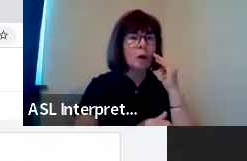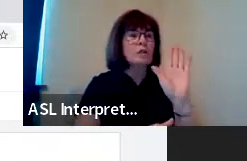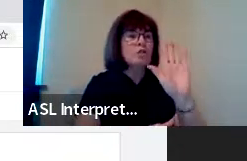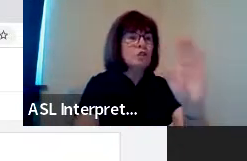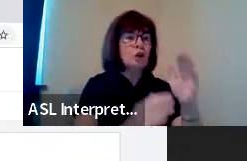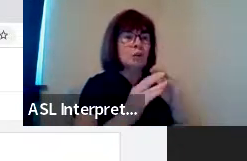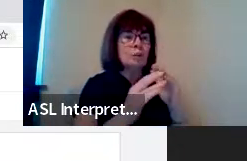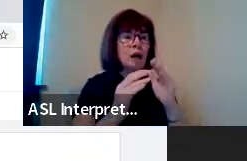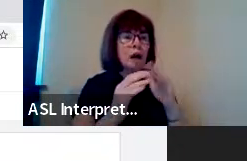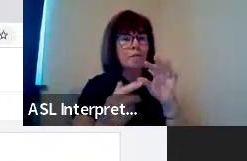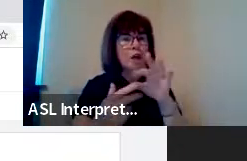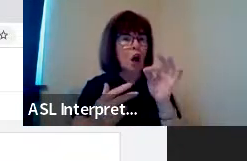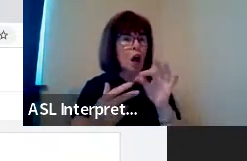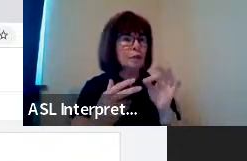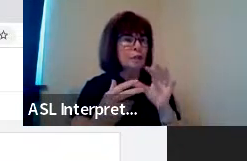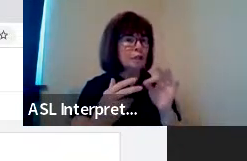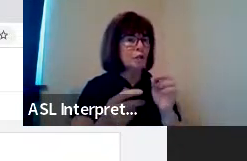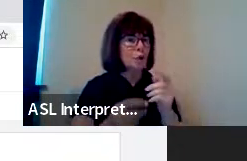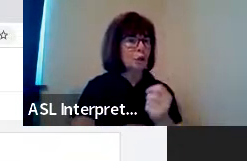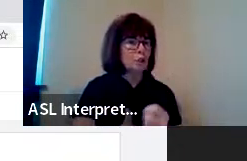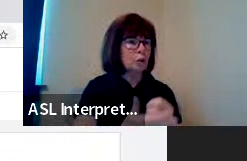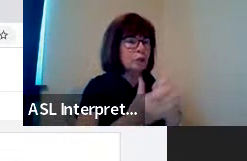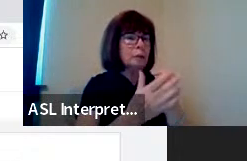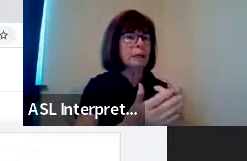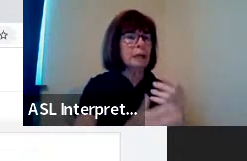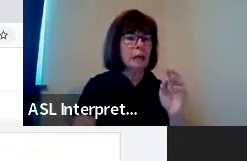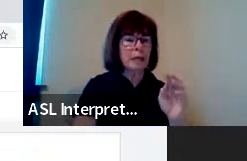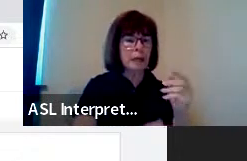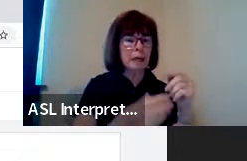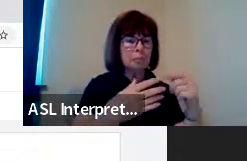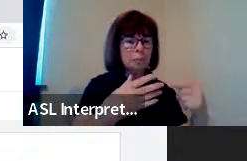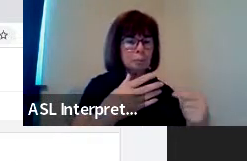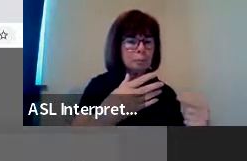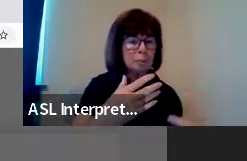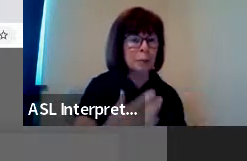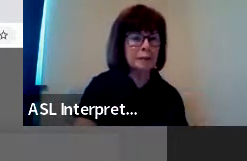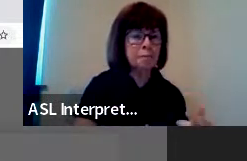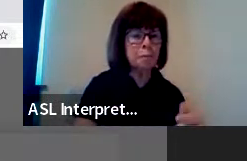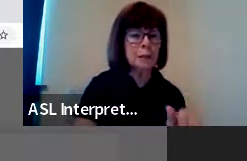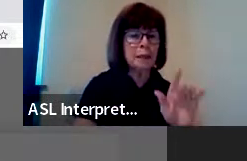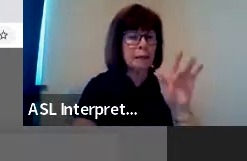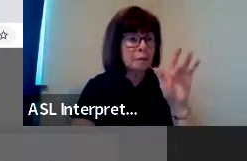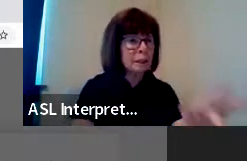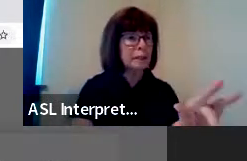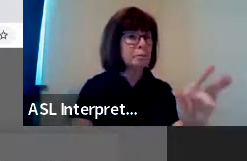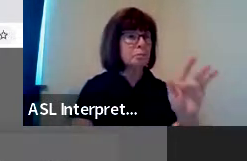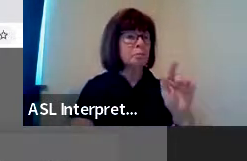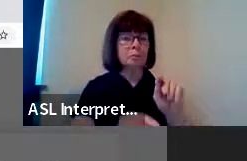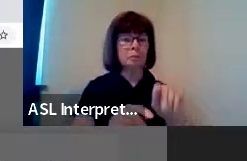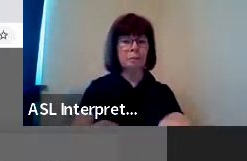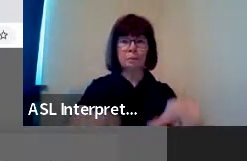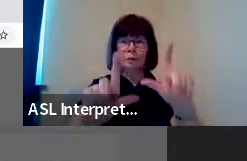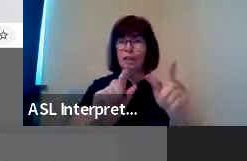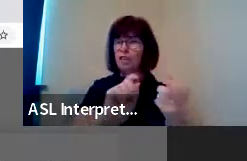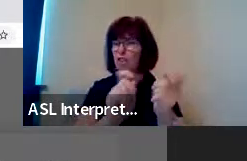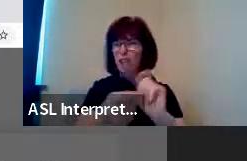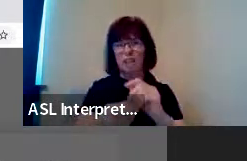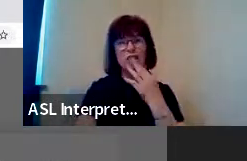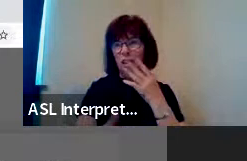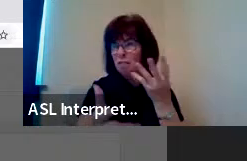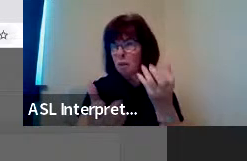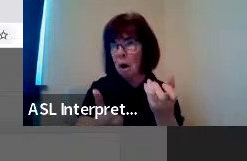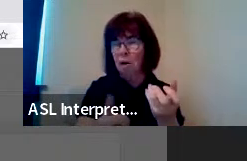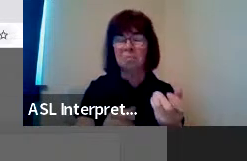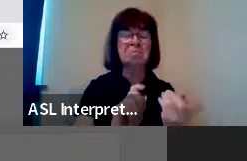treatment options like Paxlovid, like monoclonal antibodies, click this sticky note. You can change the color if you'd like, and you're